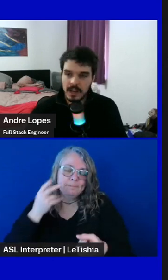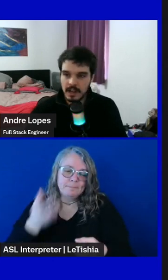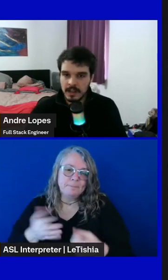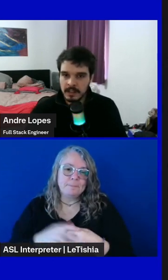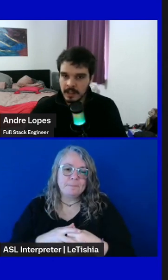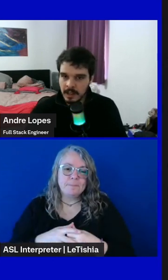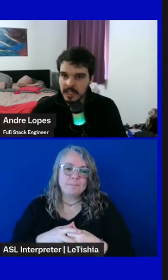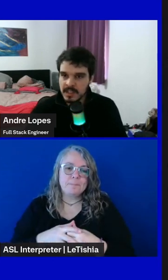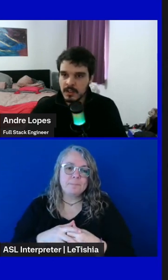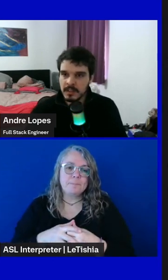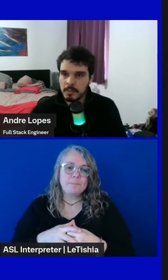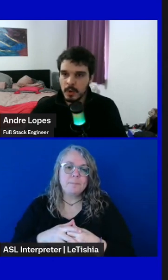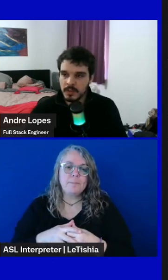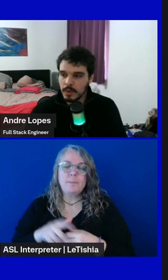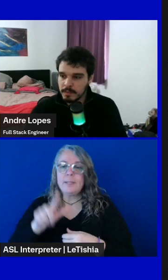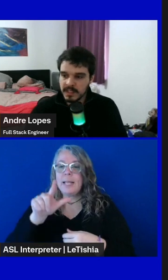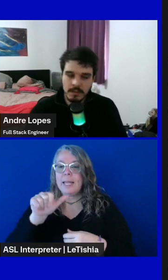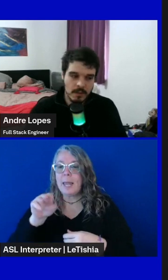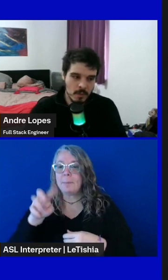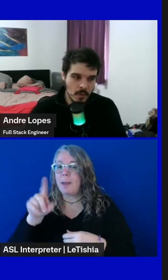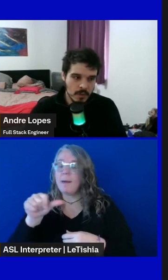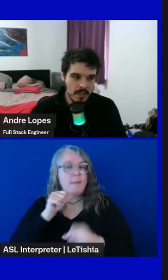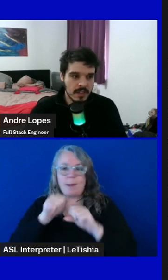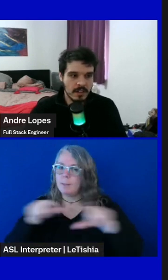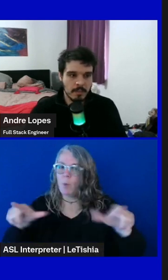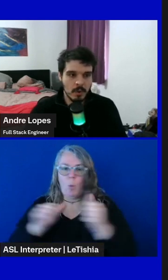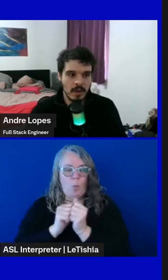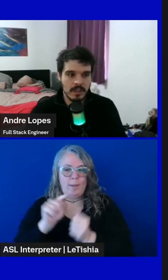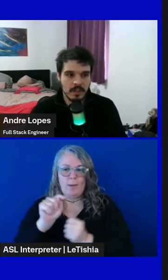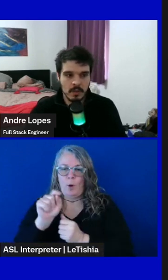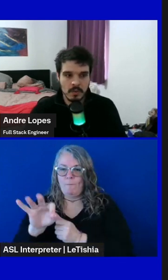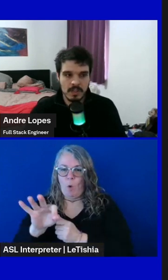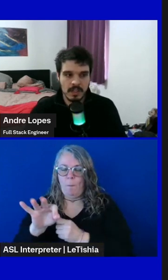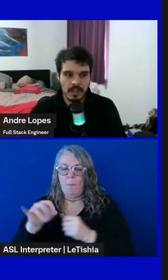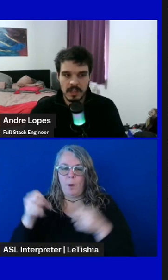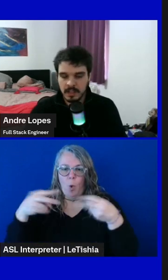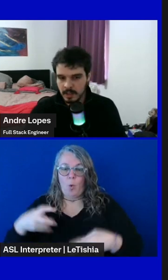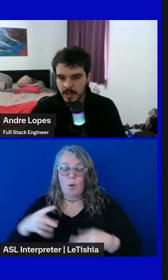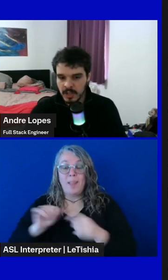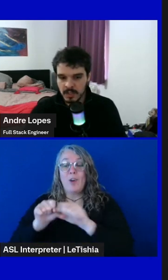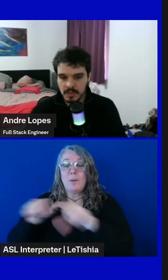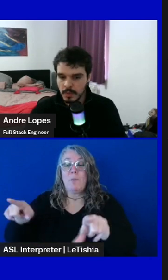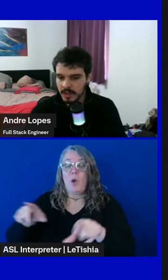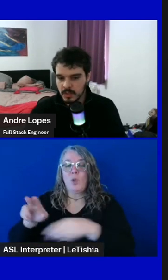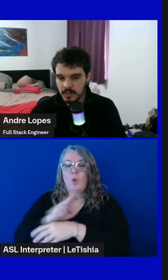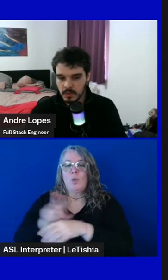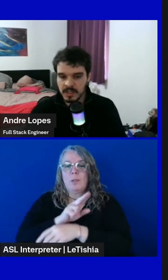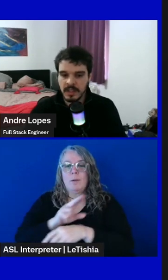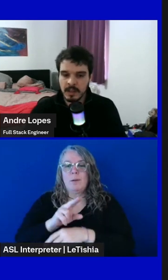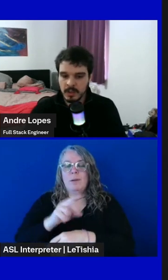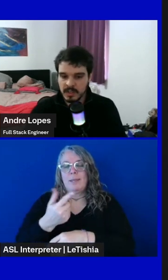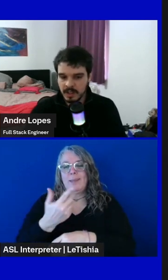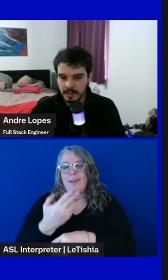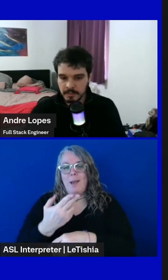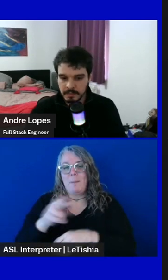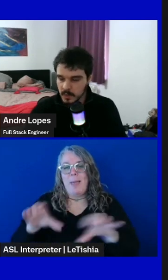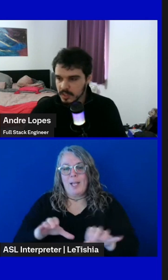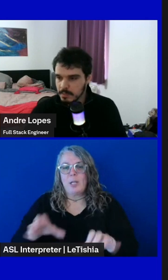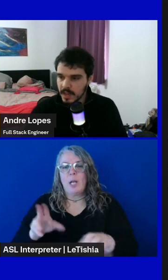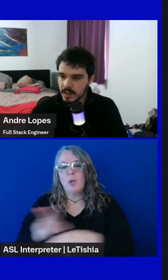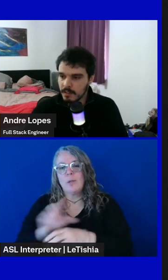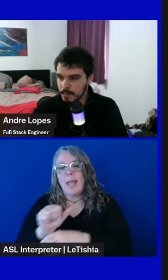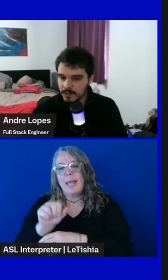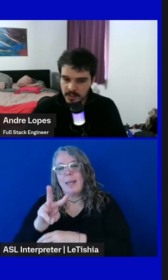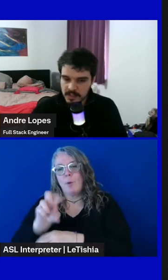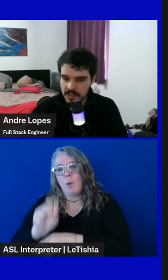my Lambdas are not deployed with my Terraform code. They are deployed using GitHub Actions, where I just use AWS CLI. It's